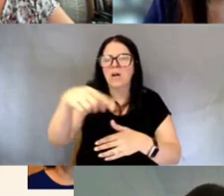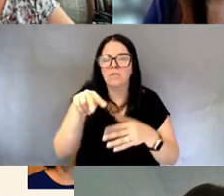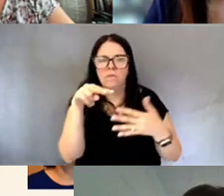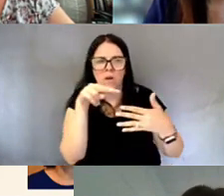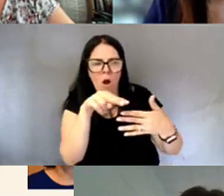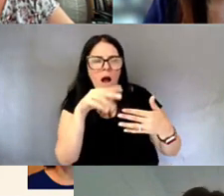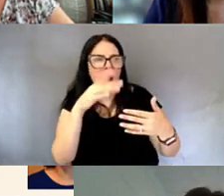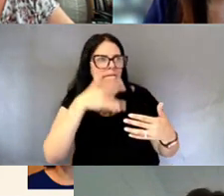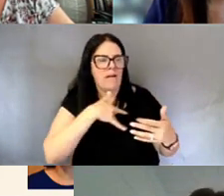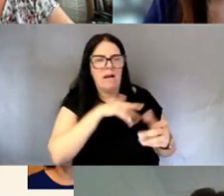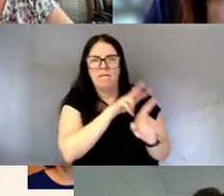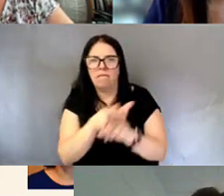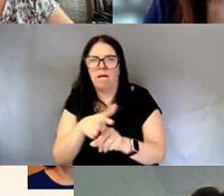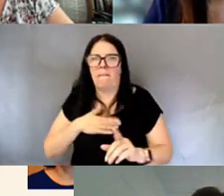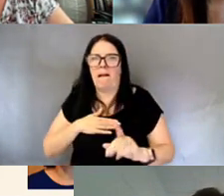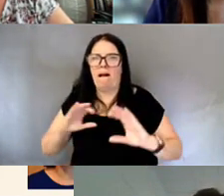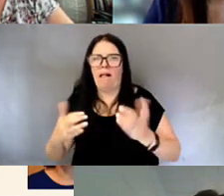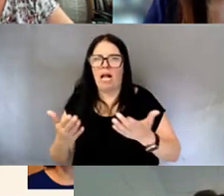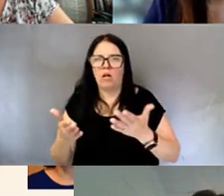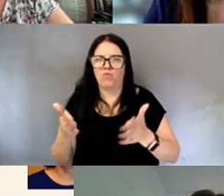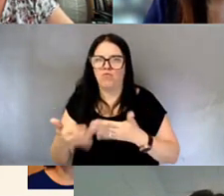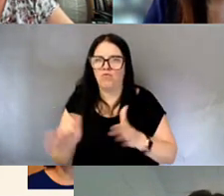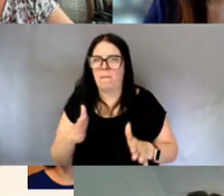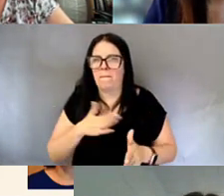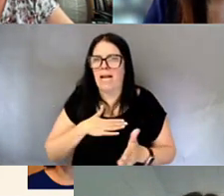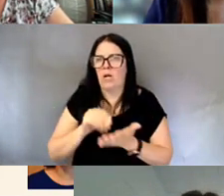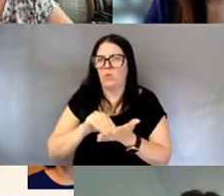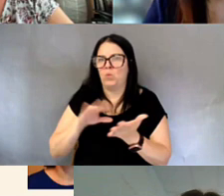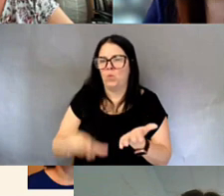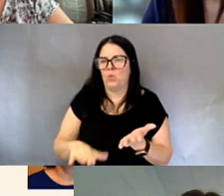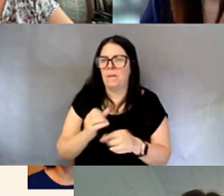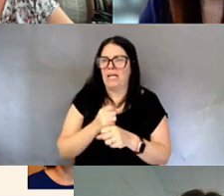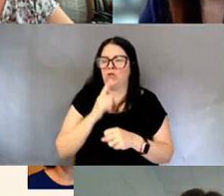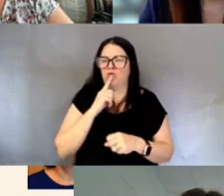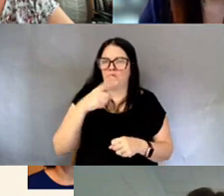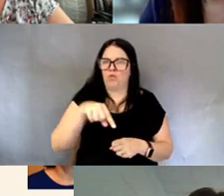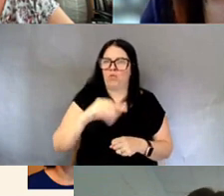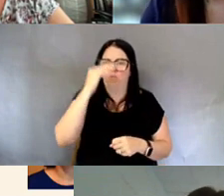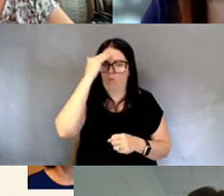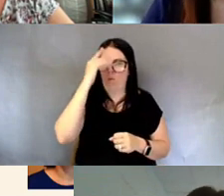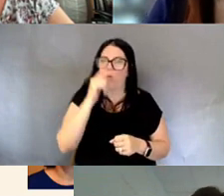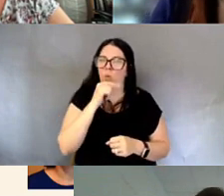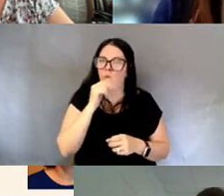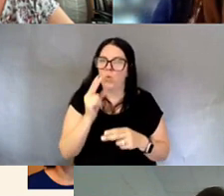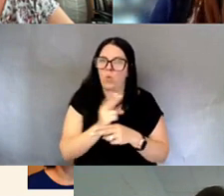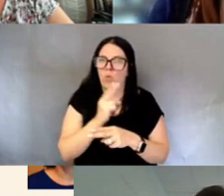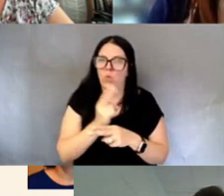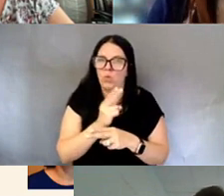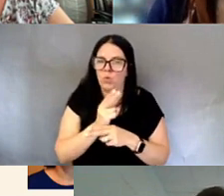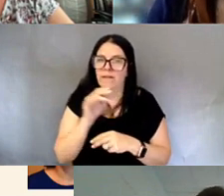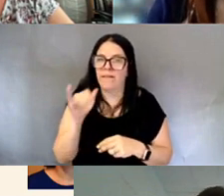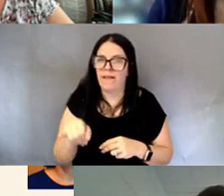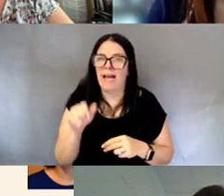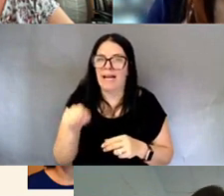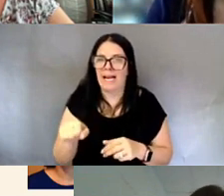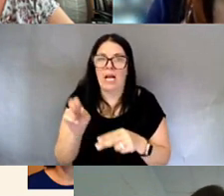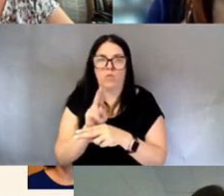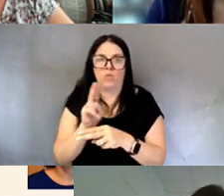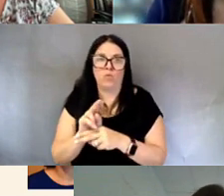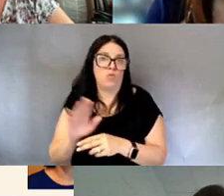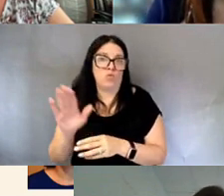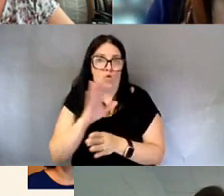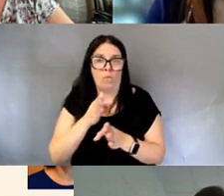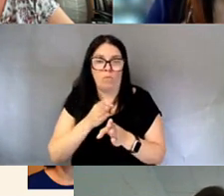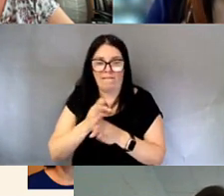digital literacy. So we still wanted to maintain that whoever was going to utilize our resource could still use their professional